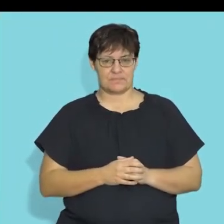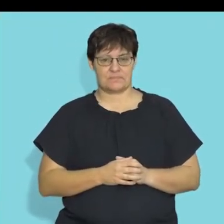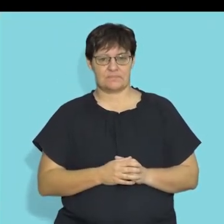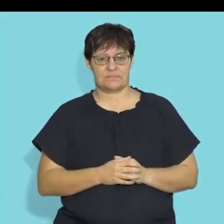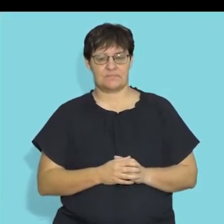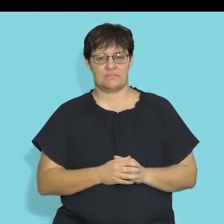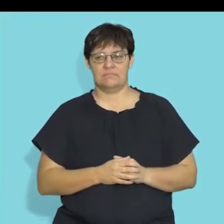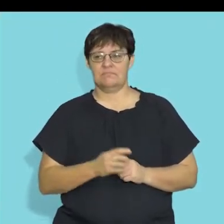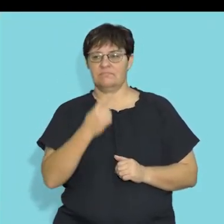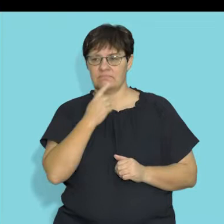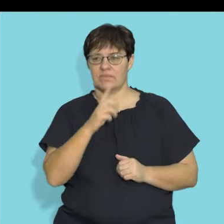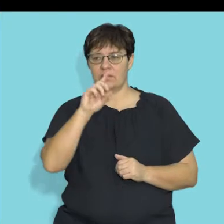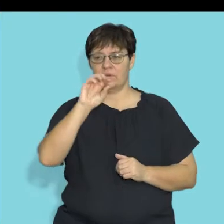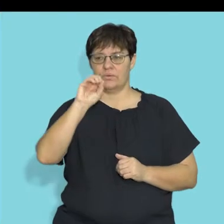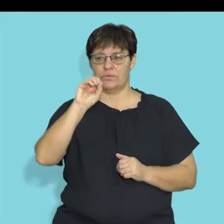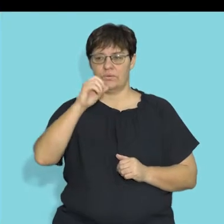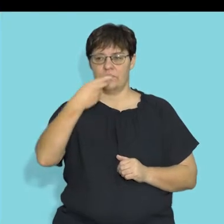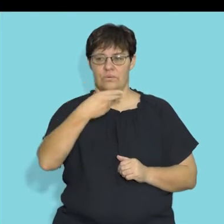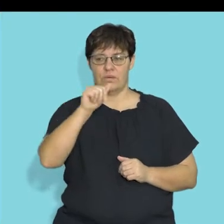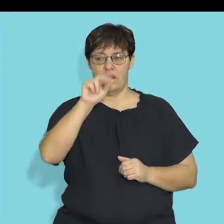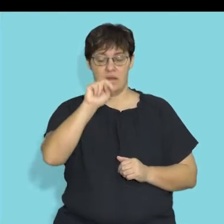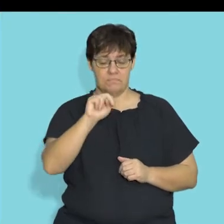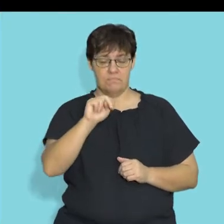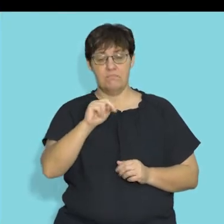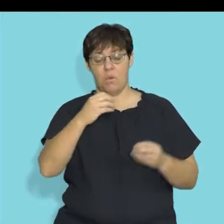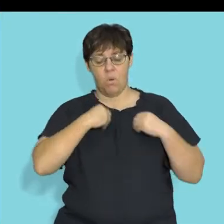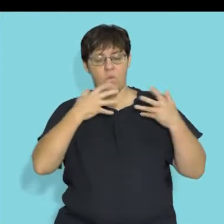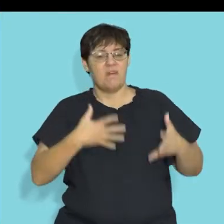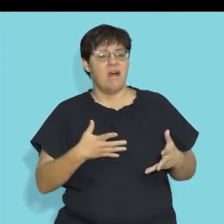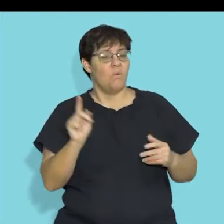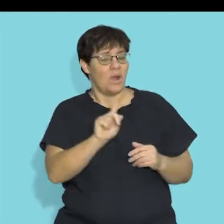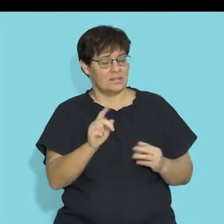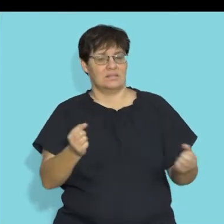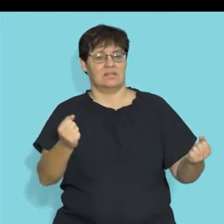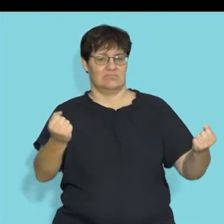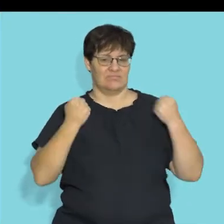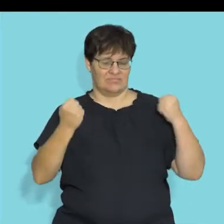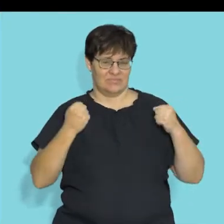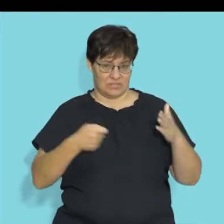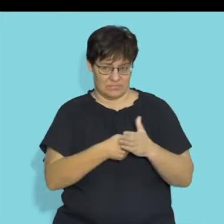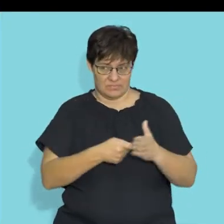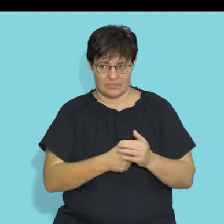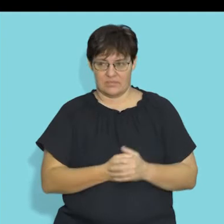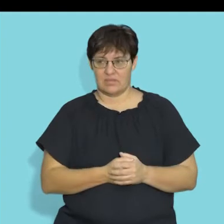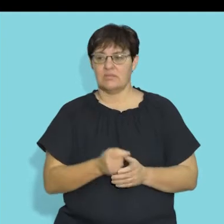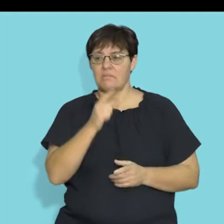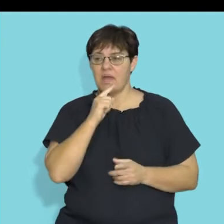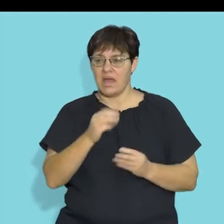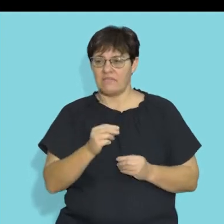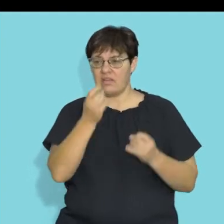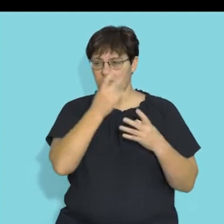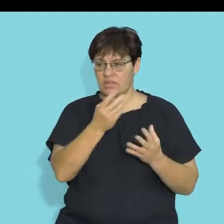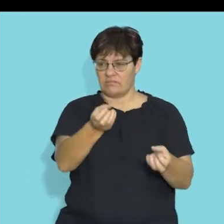We're told that Doan is the owner of a gym shop. Use the information given to complete the debtors collection schedule for